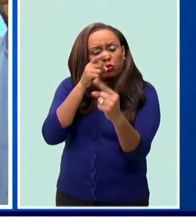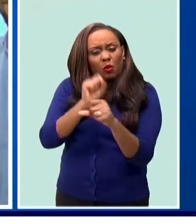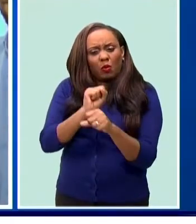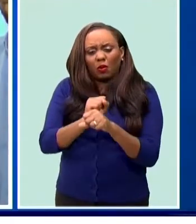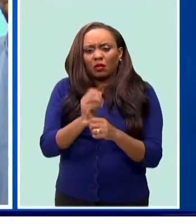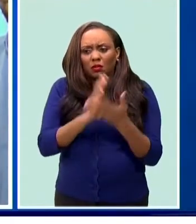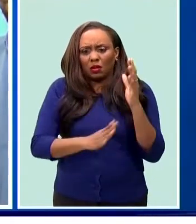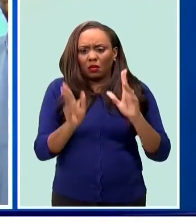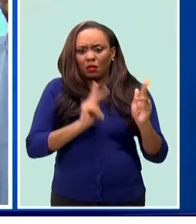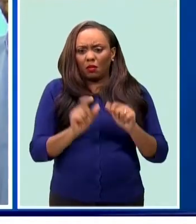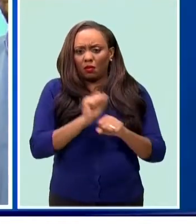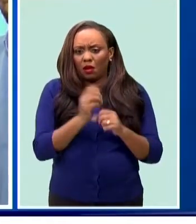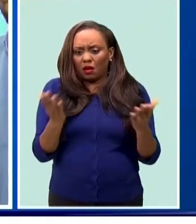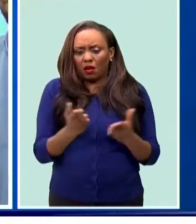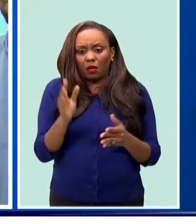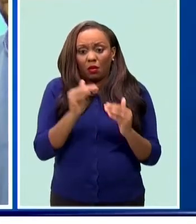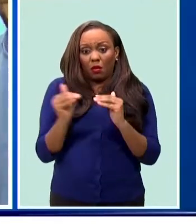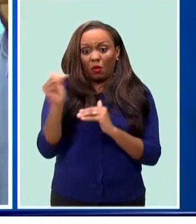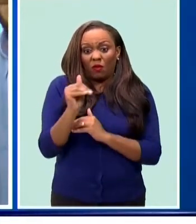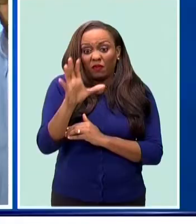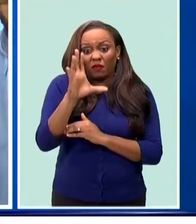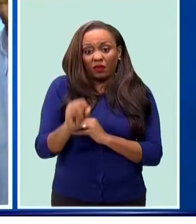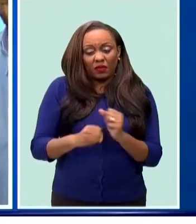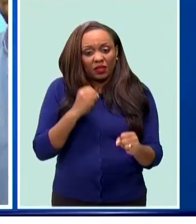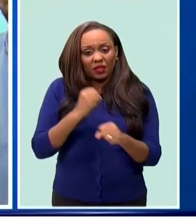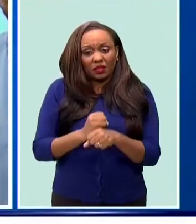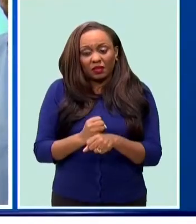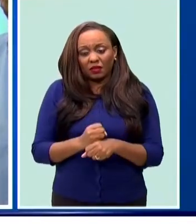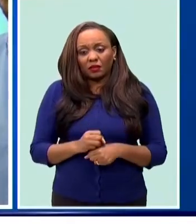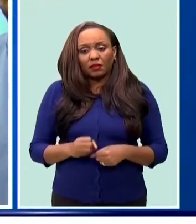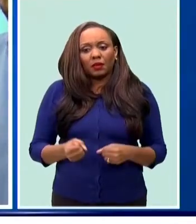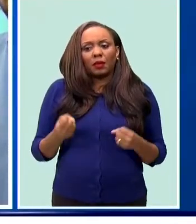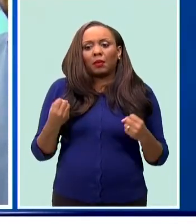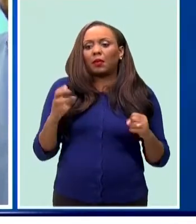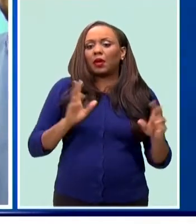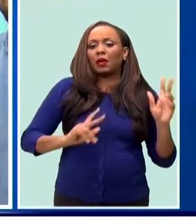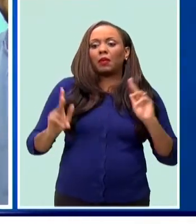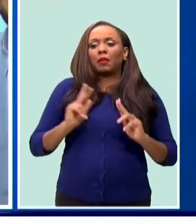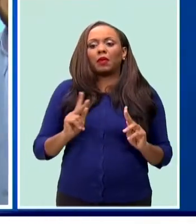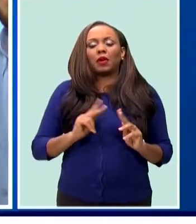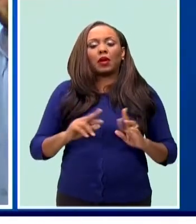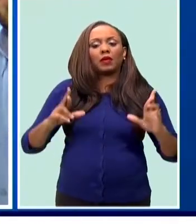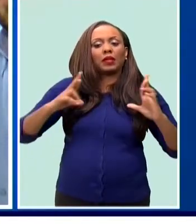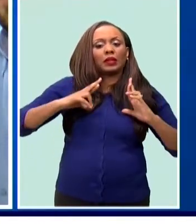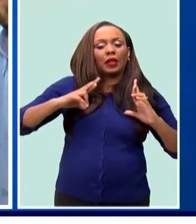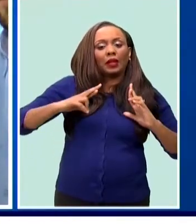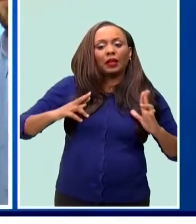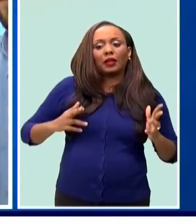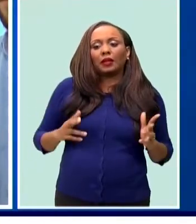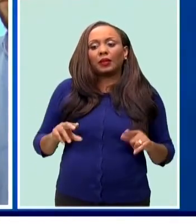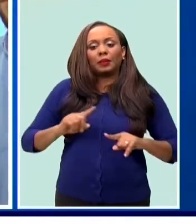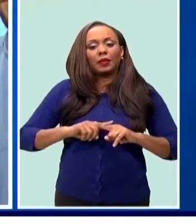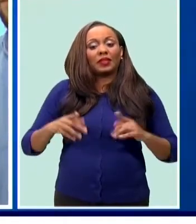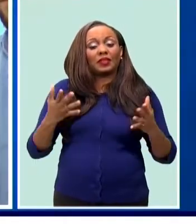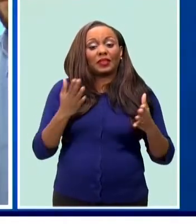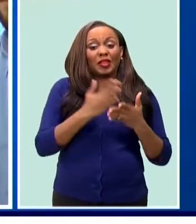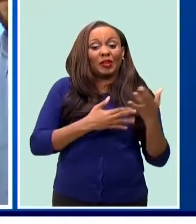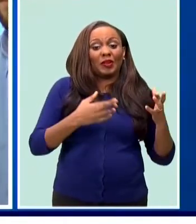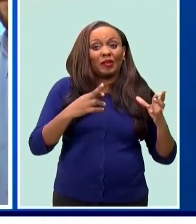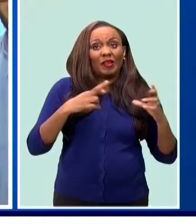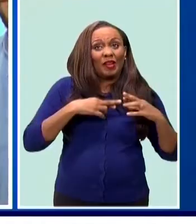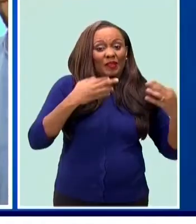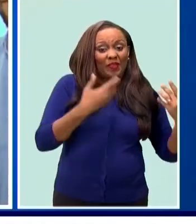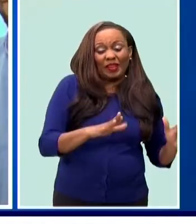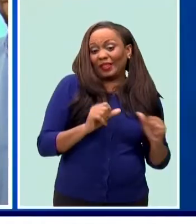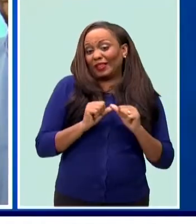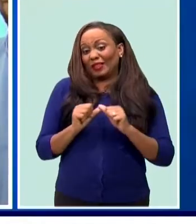years. Many people over the last 10 years have been retiring because they've reached that age. Some have actually continued with us.